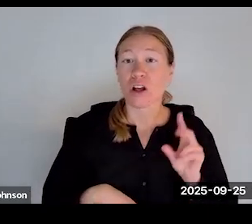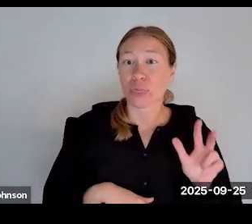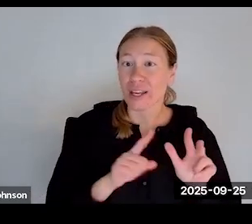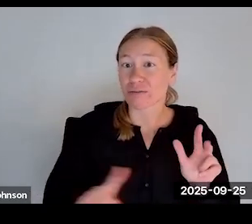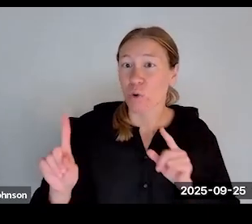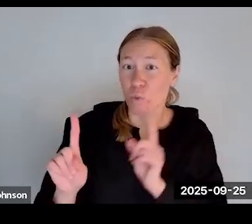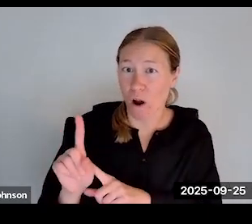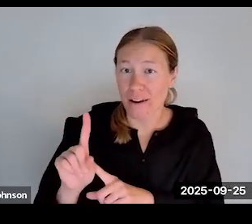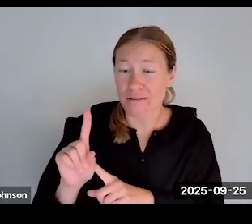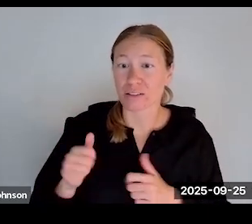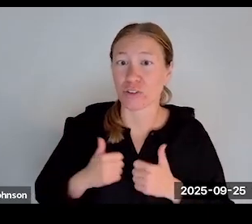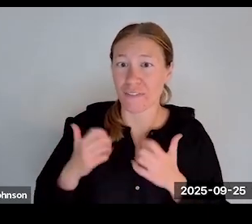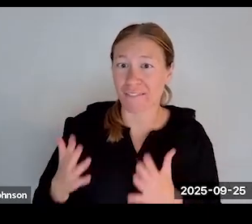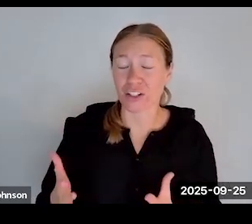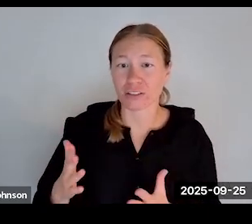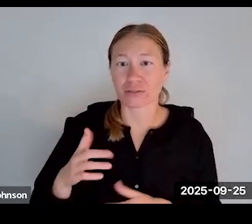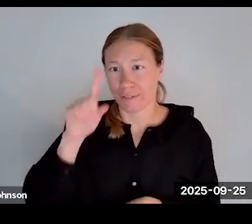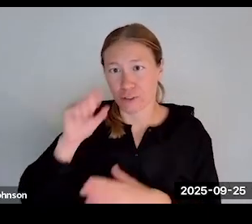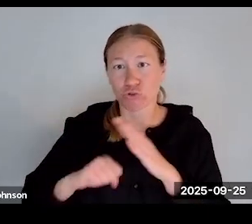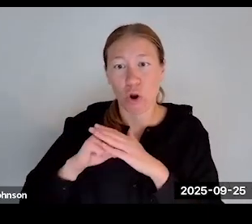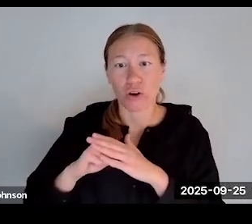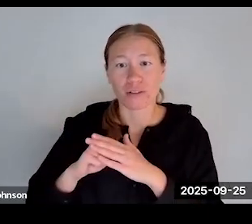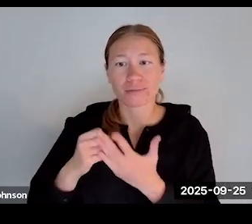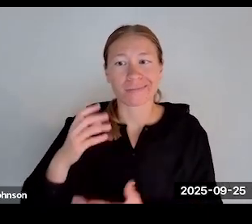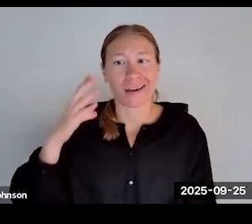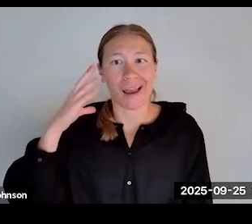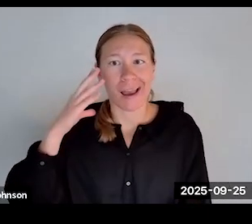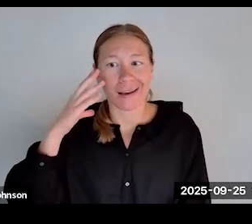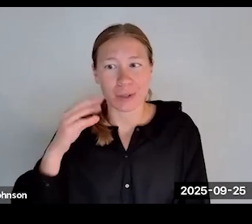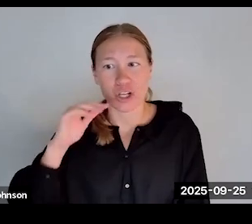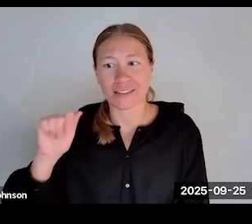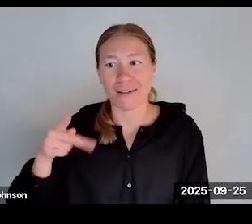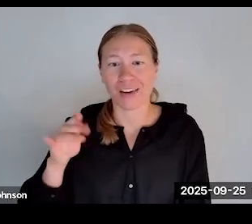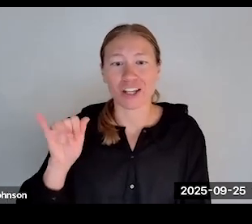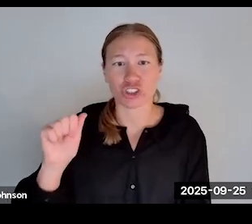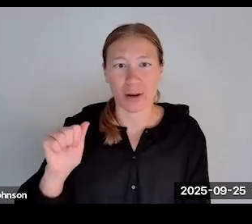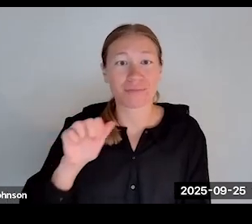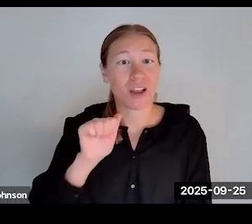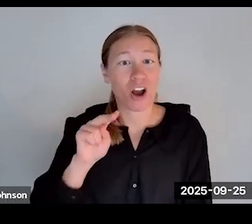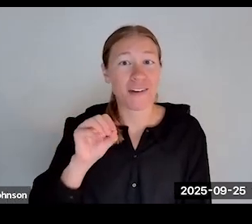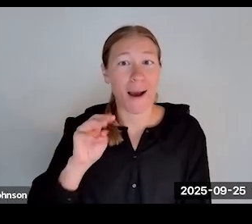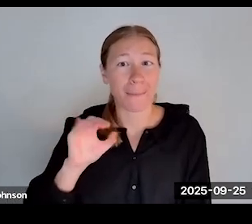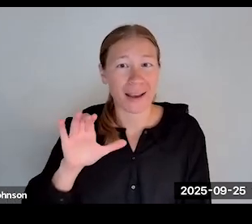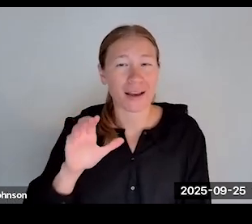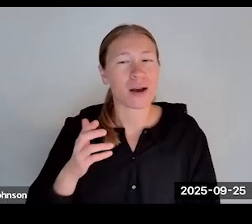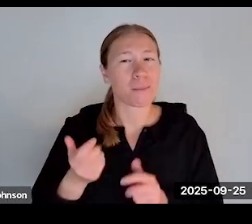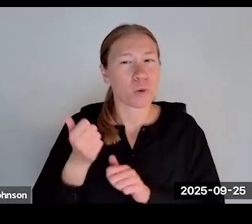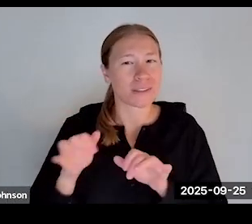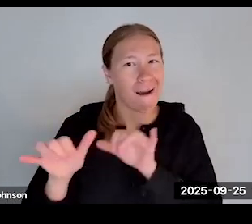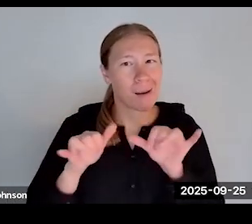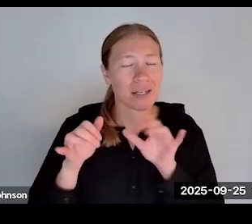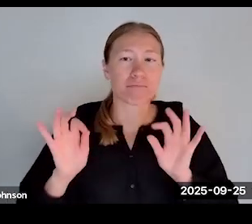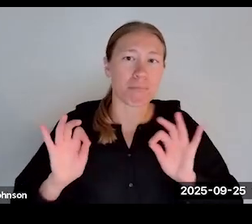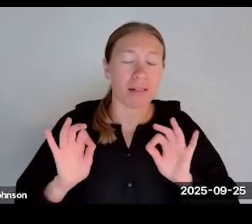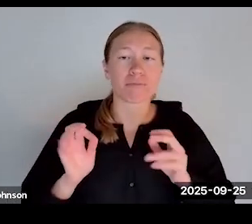experience some form of aphasia. Anomic aphasia is one of the most common and milder types, where individuals can